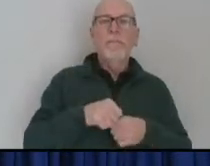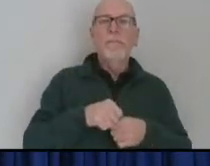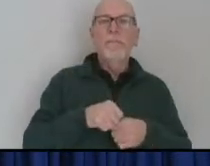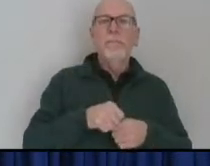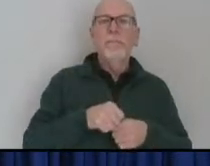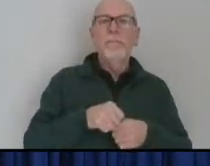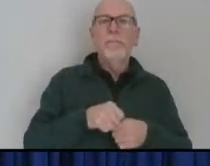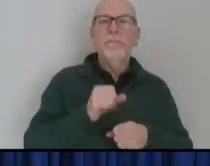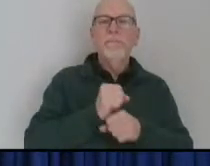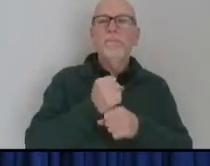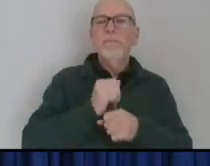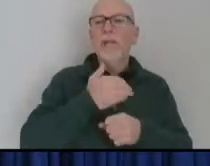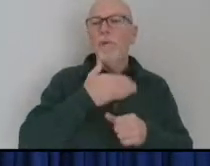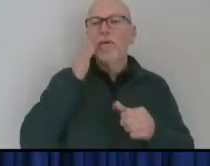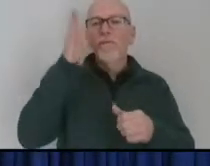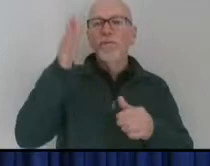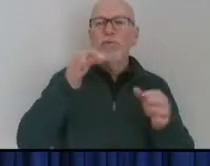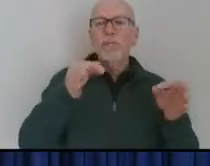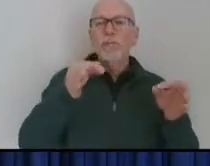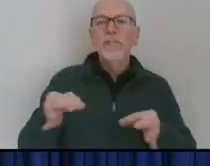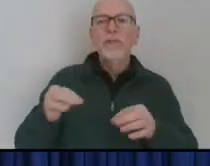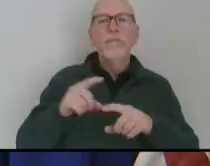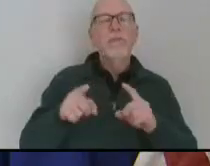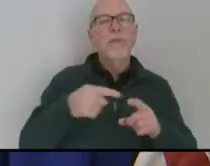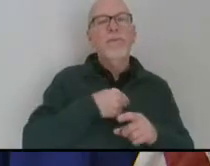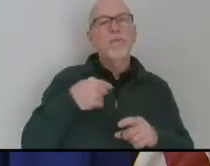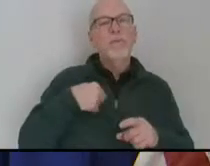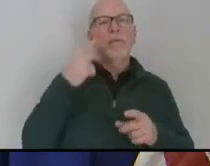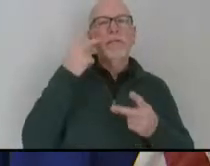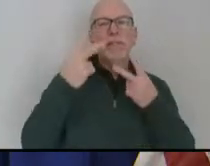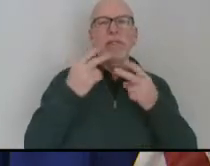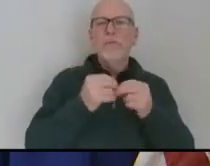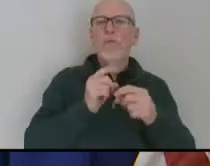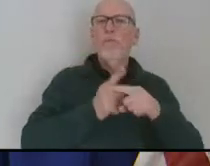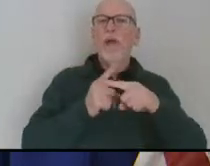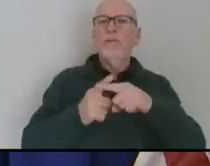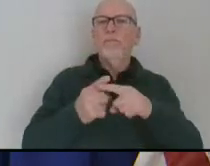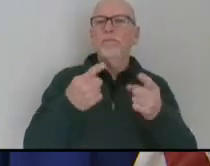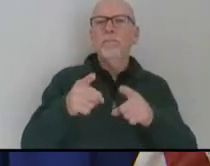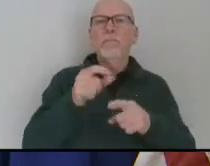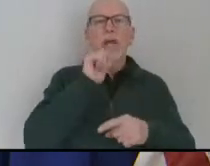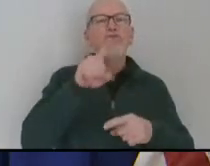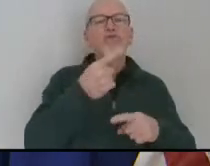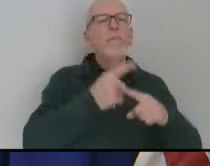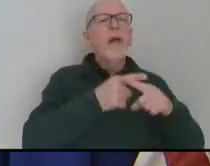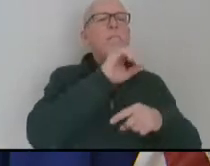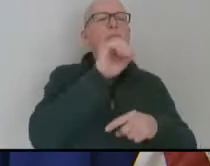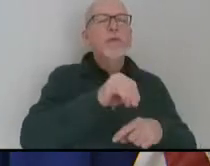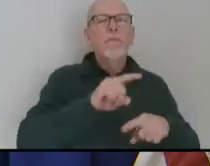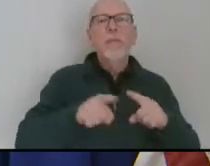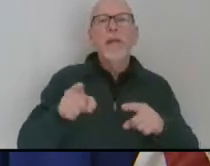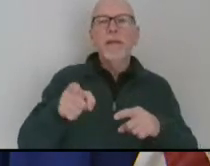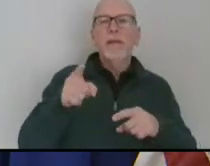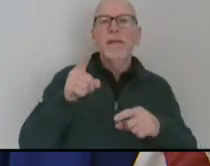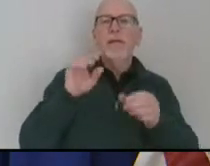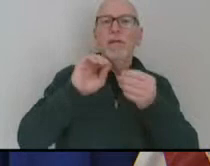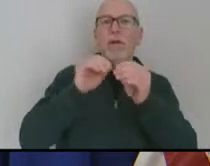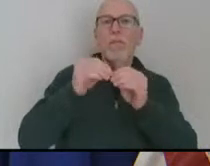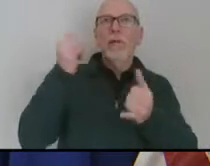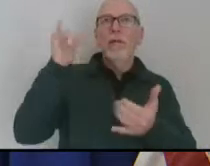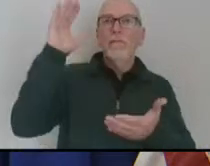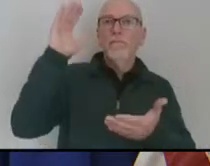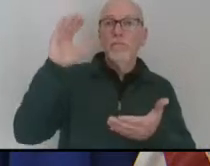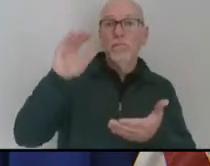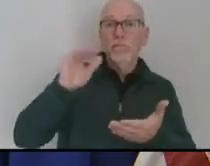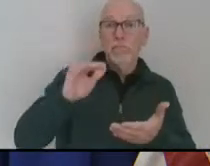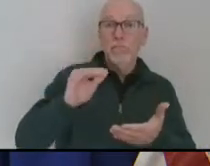our future decisions. But we're seeing positive trends occur, not just positivity rate, but the R0 number has now come down. We're